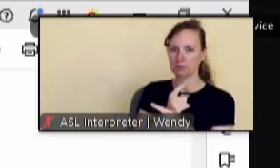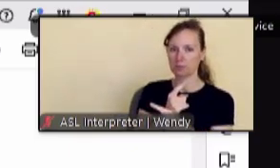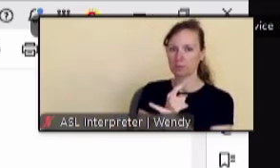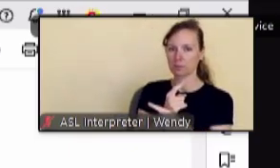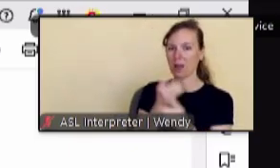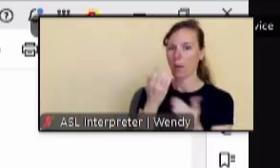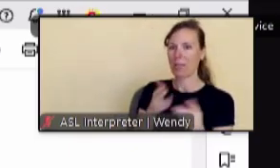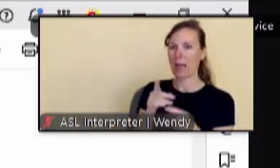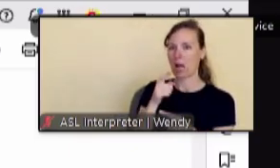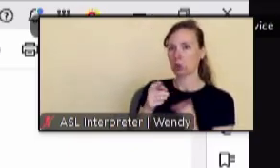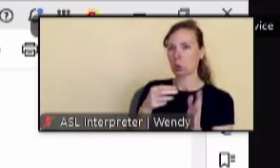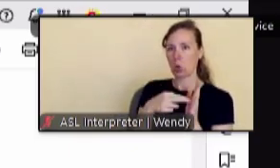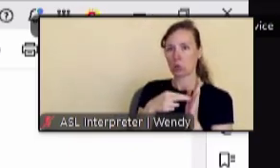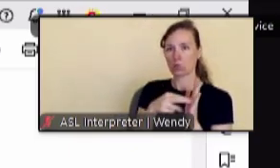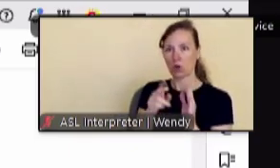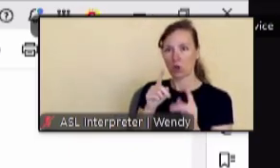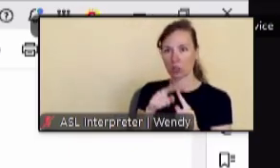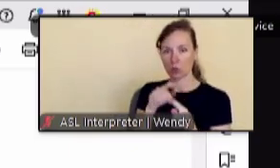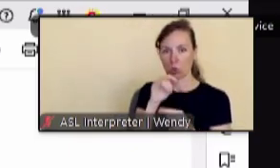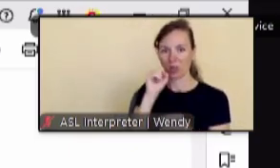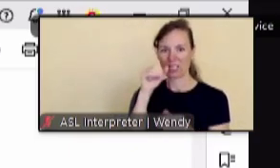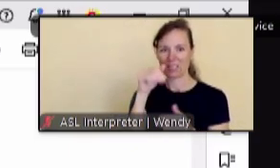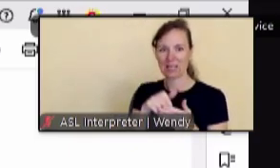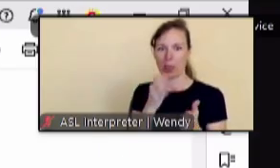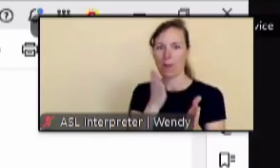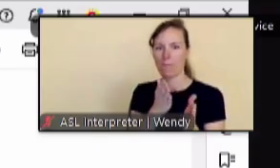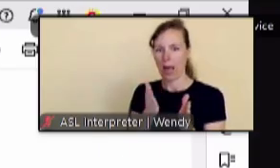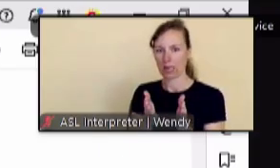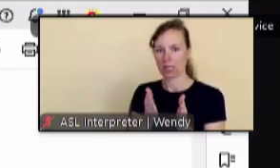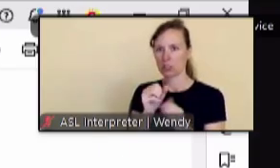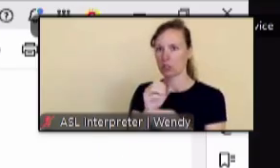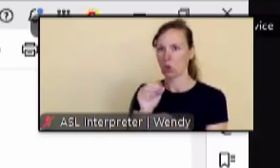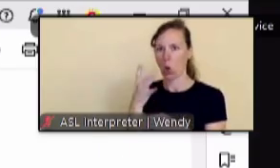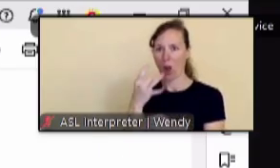big packet. Right. They're like 18-page. Yep. Yeah.